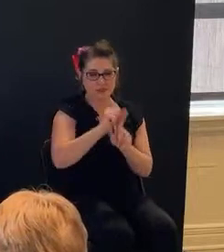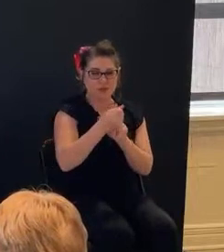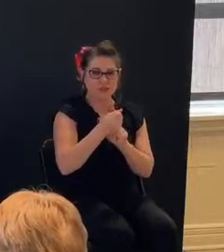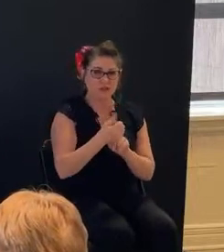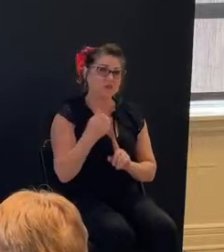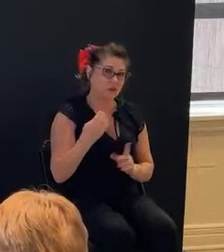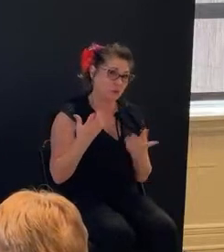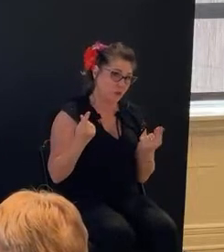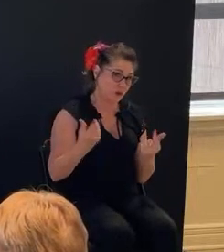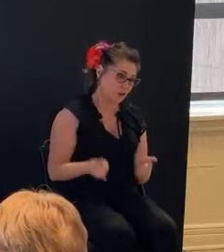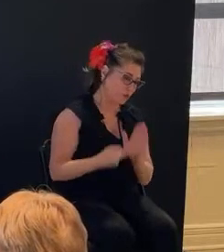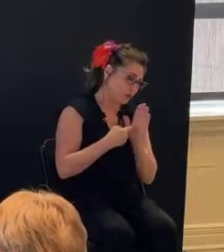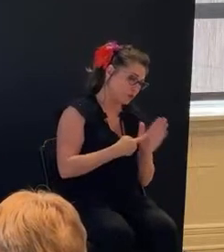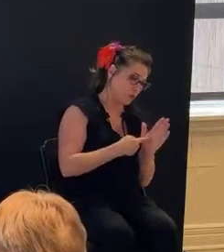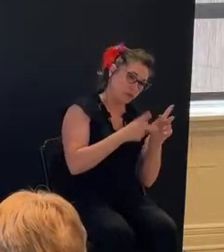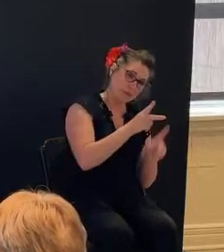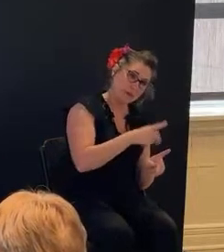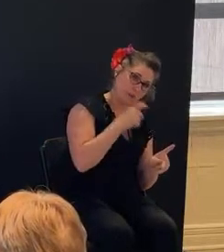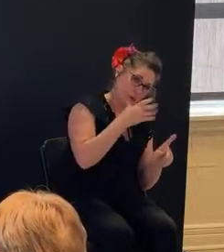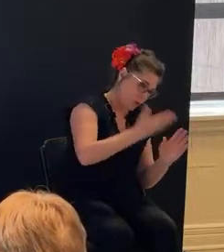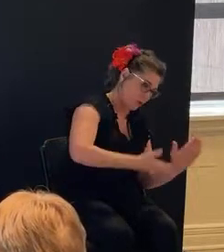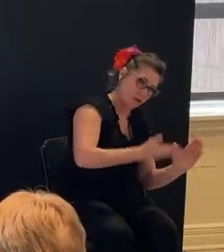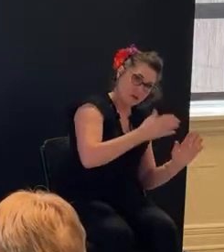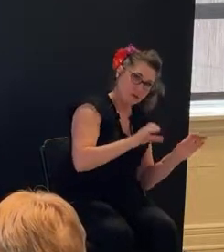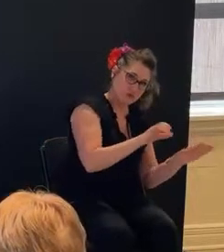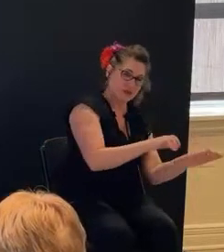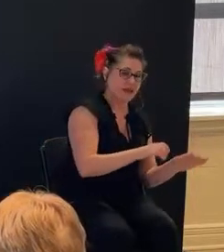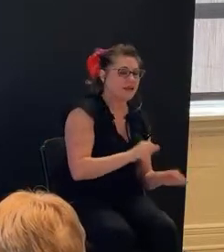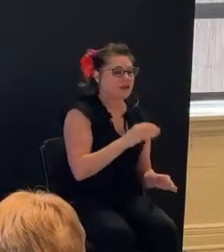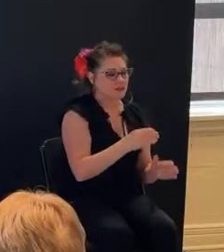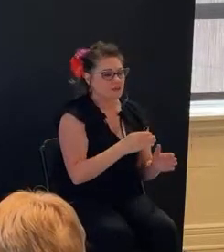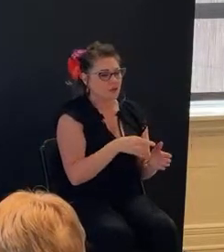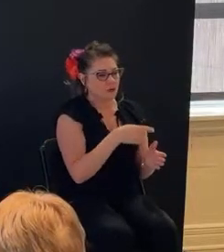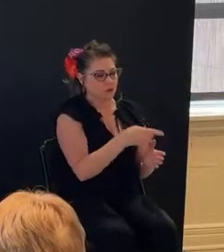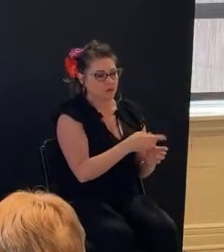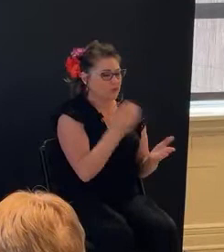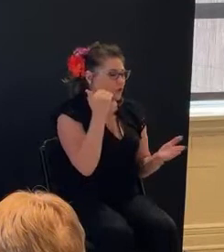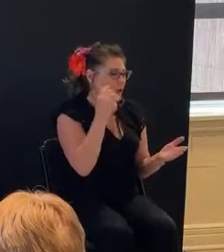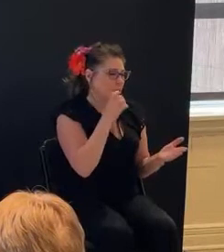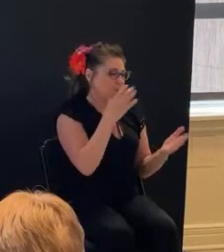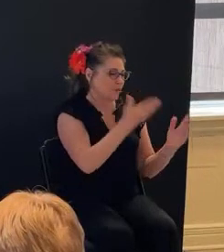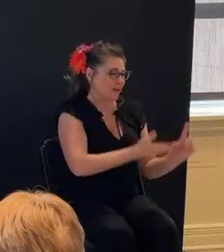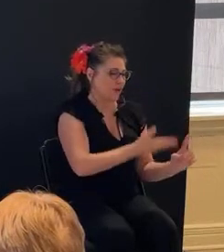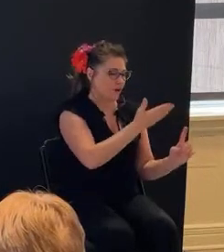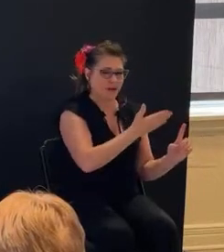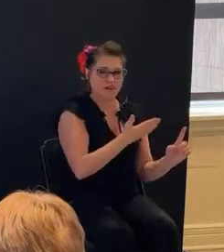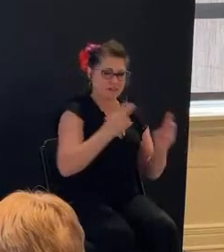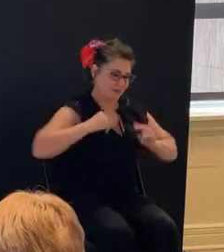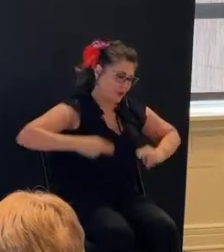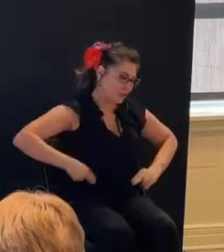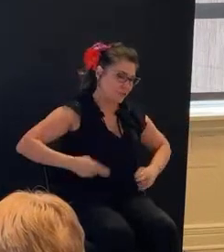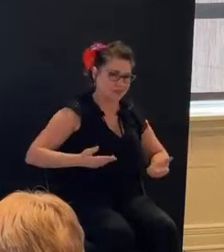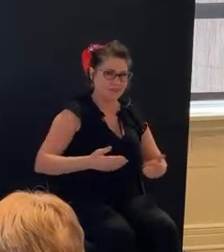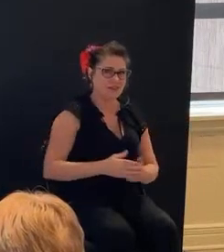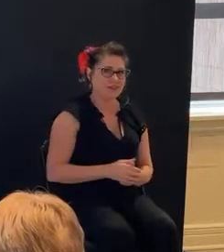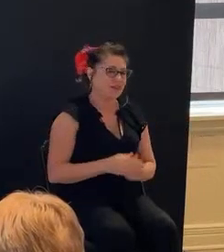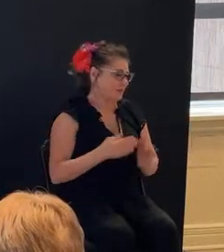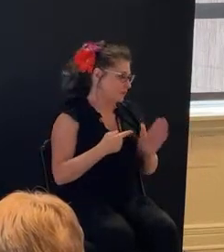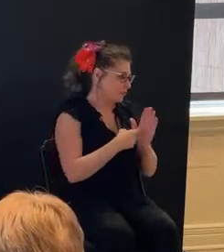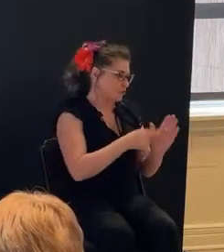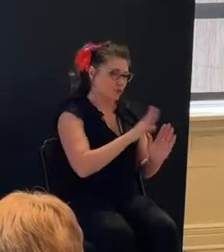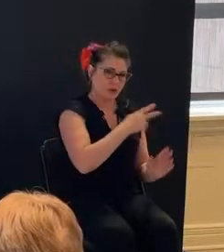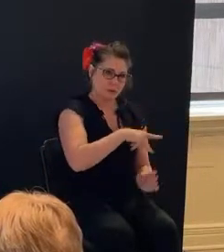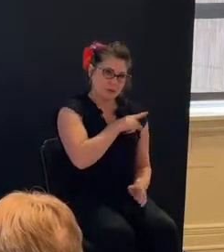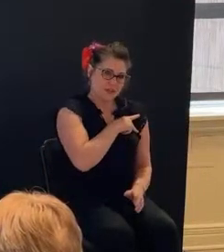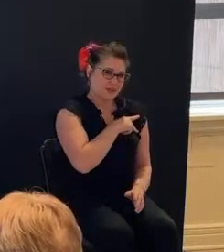who are doing it. And so you get to know them as human beings and try to, you know, convey their personalities. And, you know, Brian is